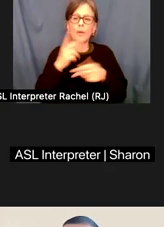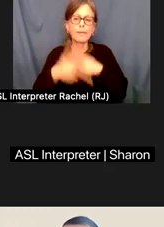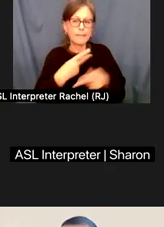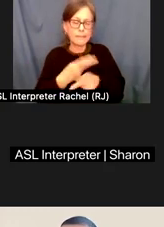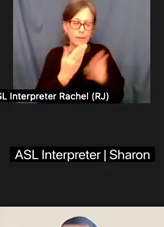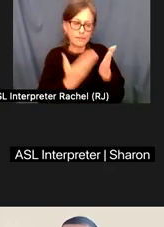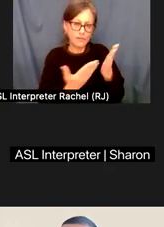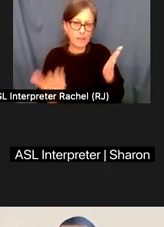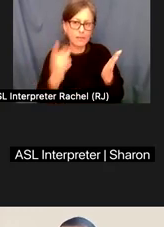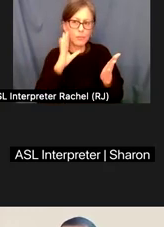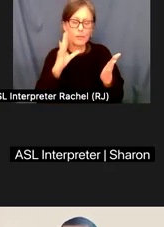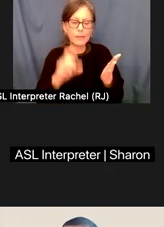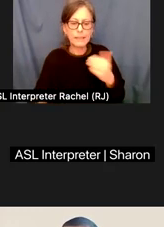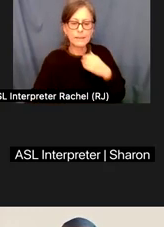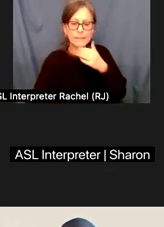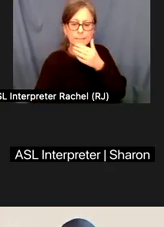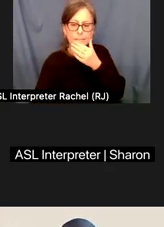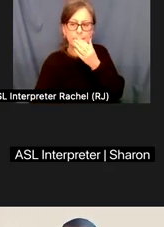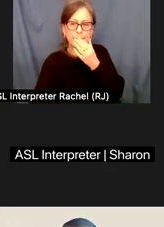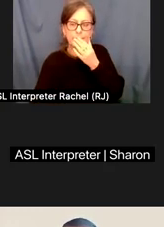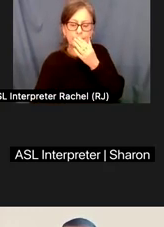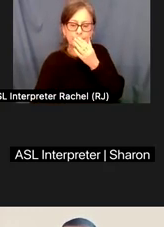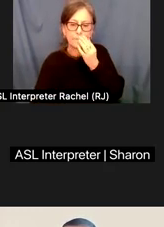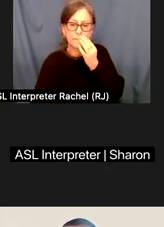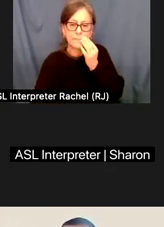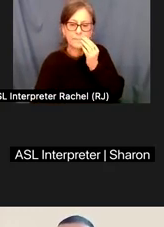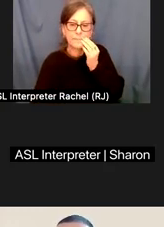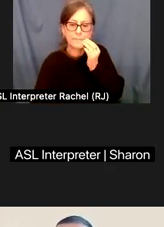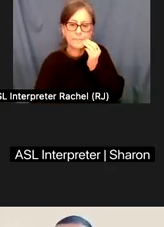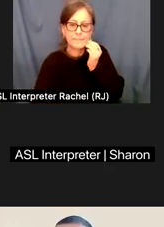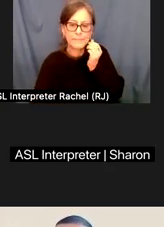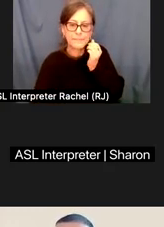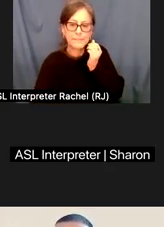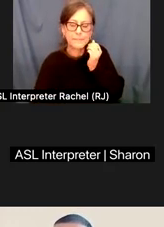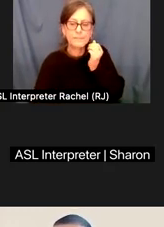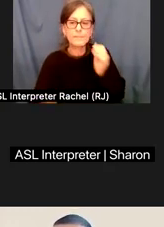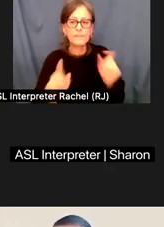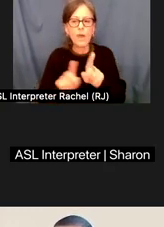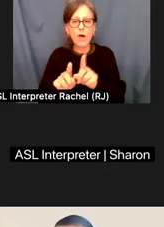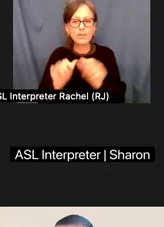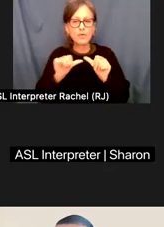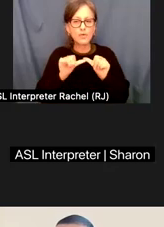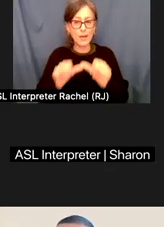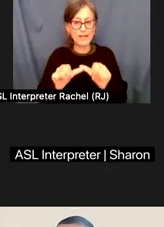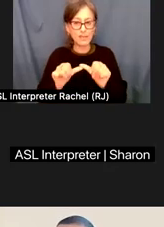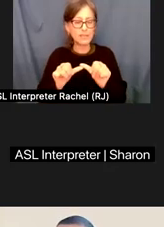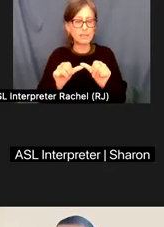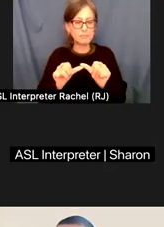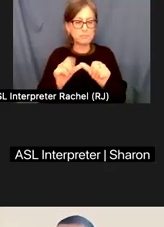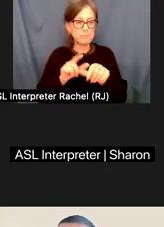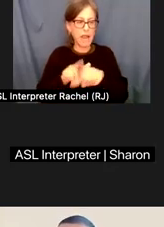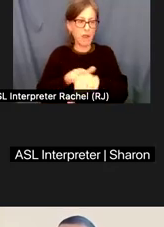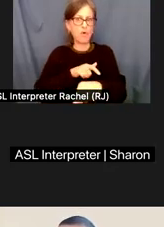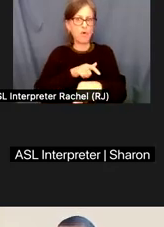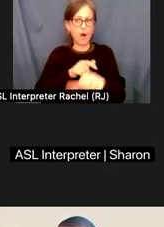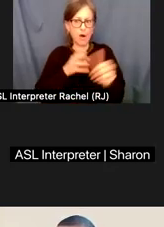that we might need, and we'll get into that on one of the subsequent slides. And then thinking about the duration that you're going to need to have